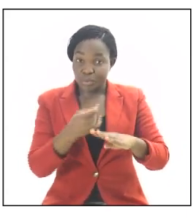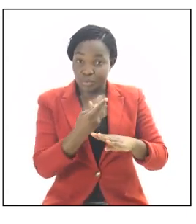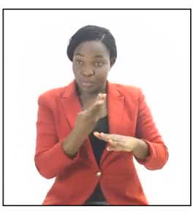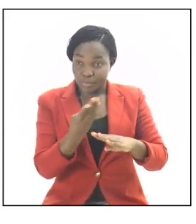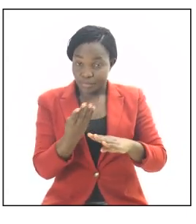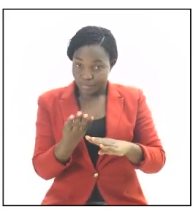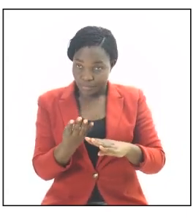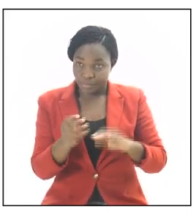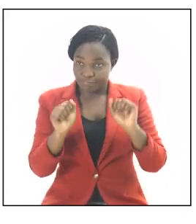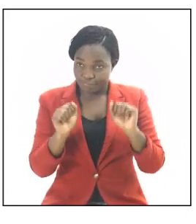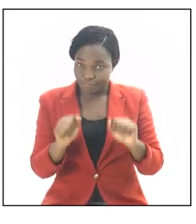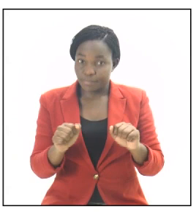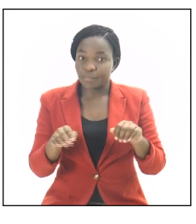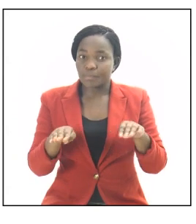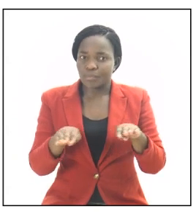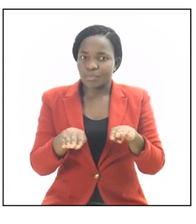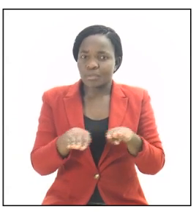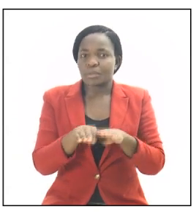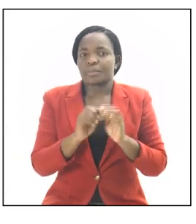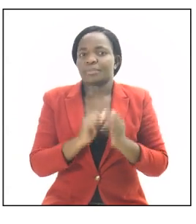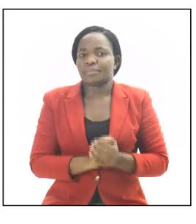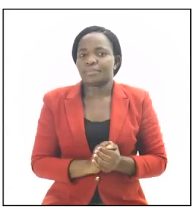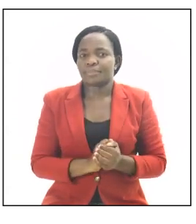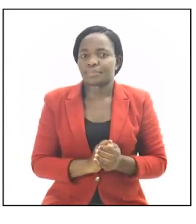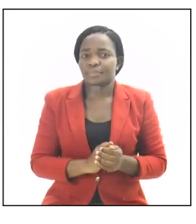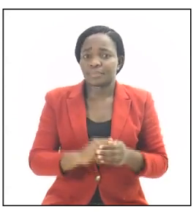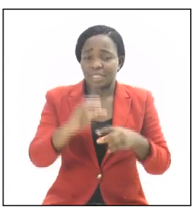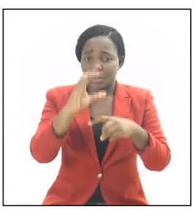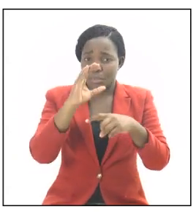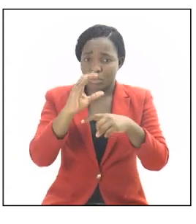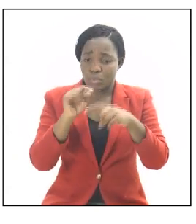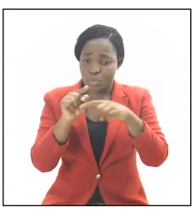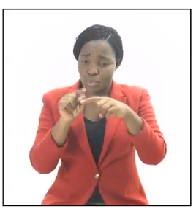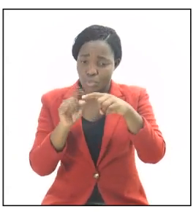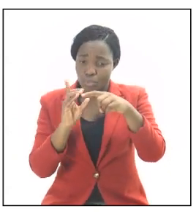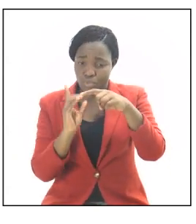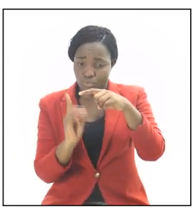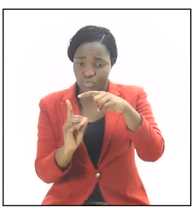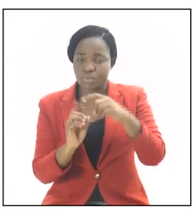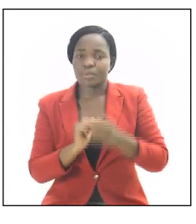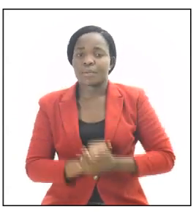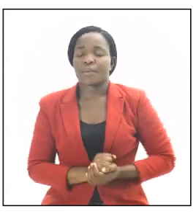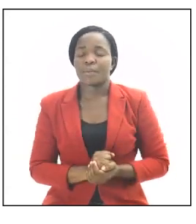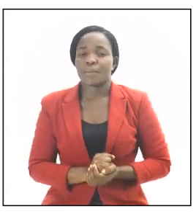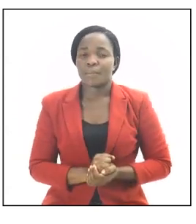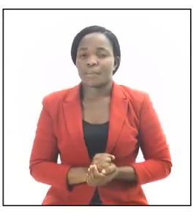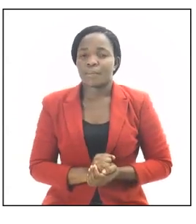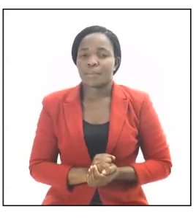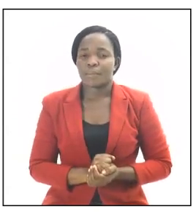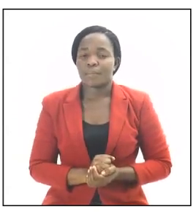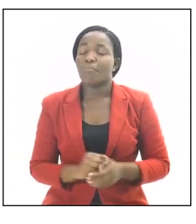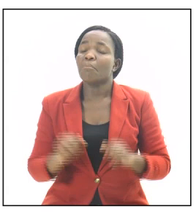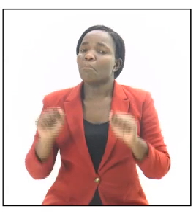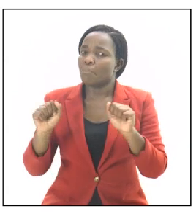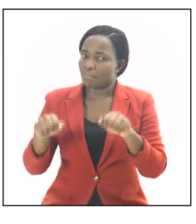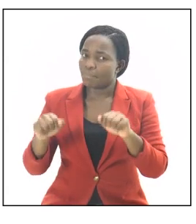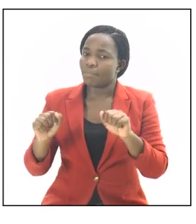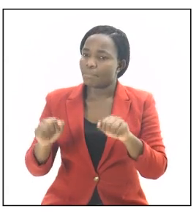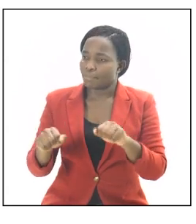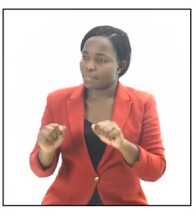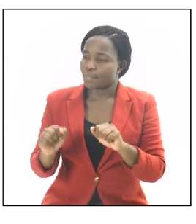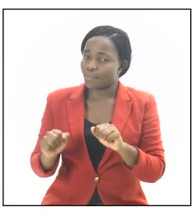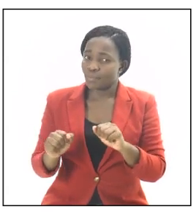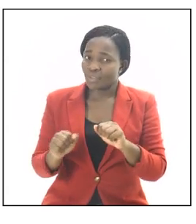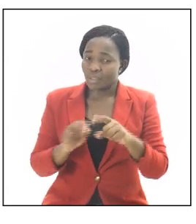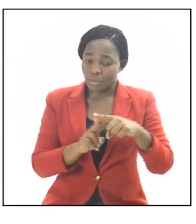should do is the circumference divided by the diameter. Yes, pi is